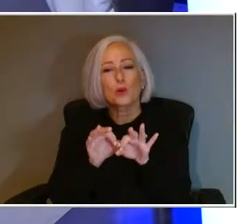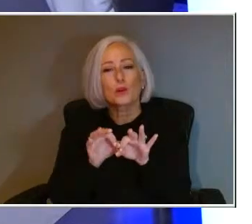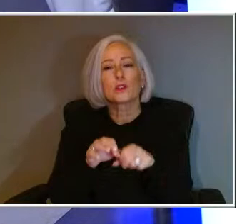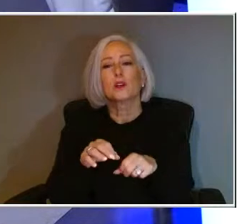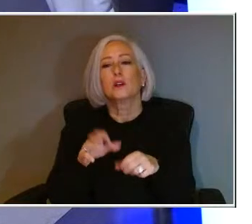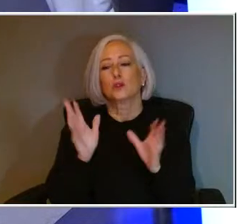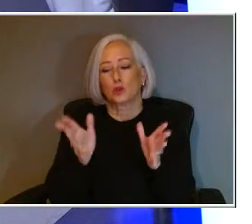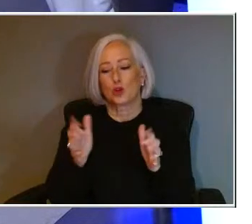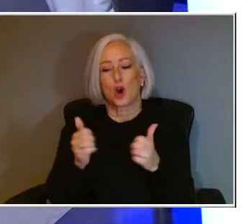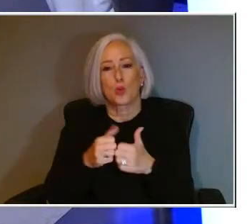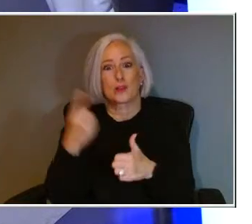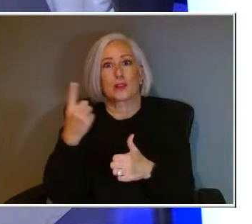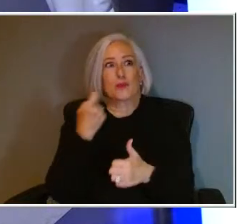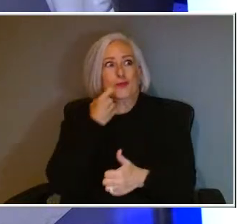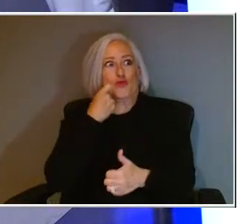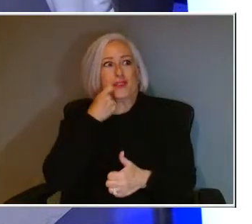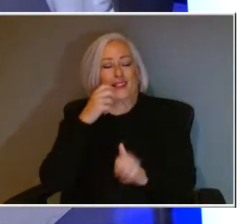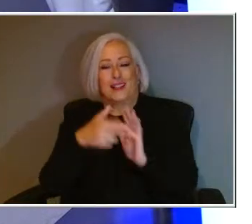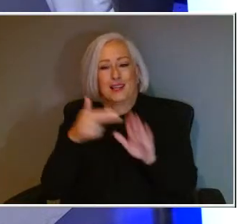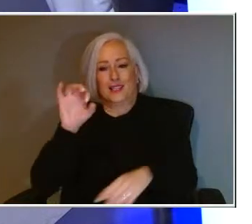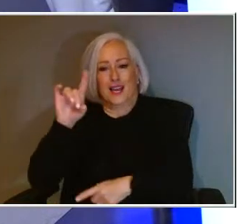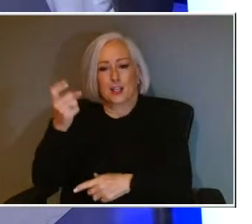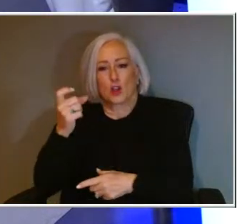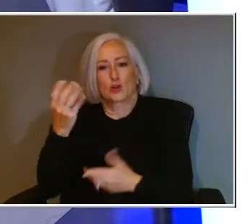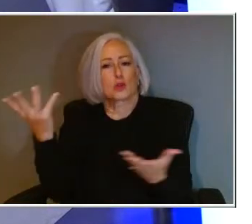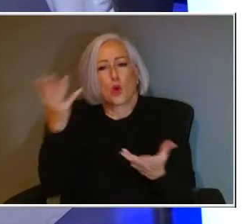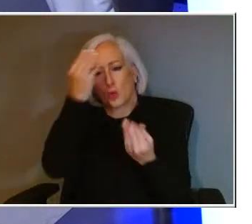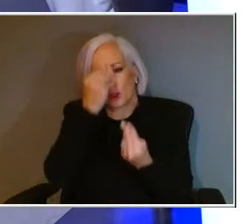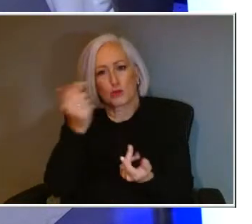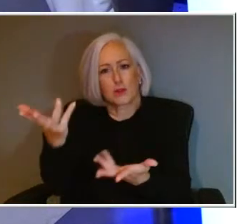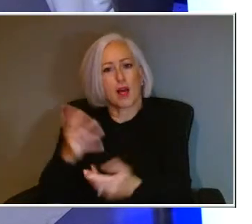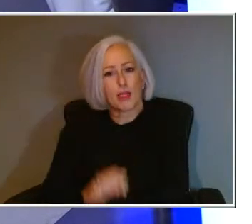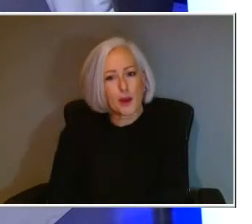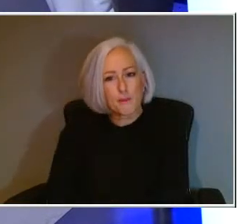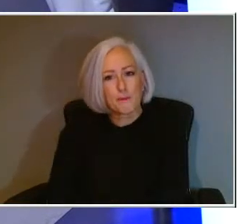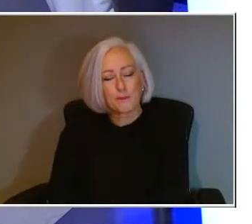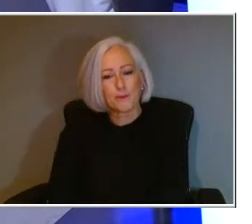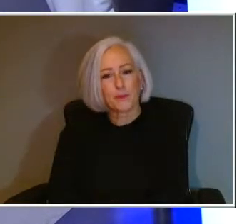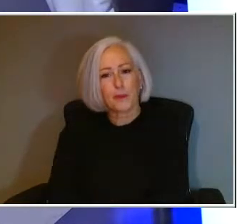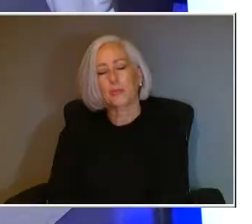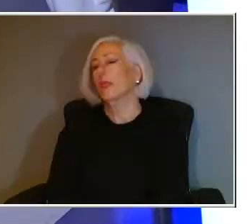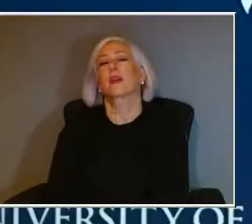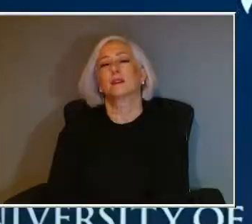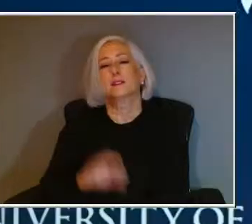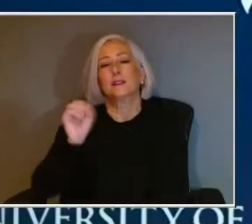recently diagnosed, what would you say to them about being there for them? So, yes, so that's a